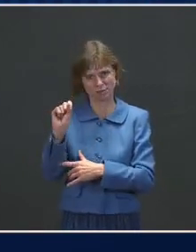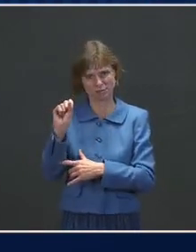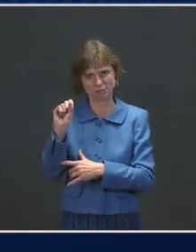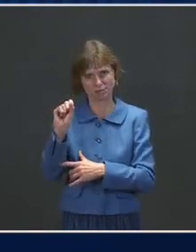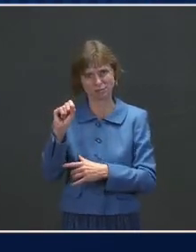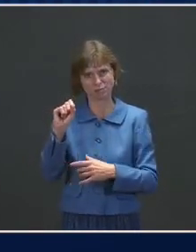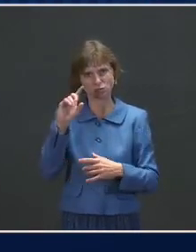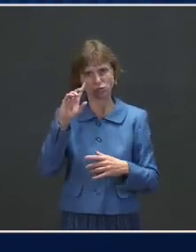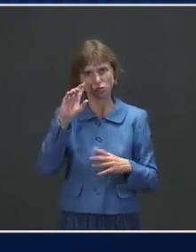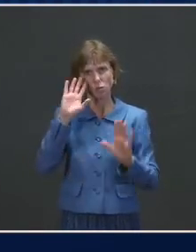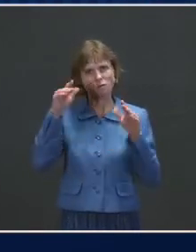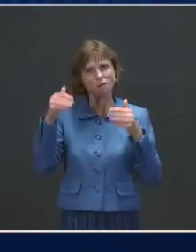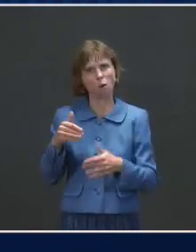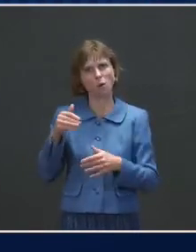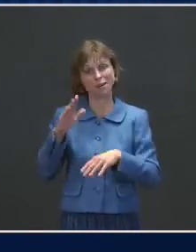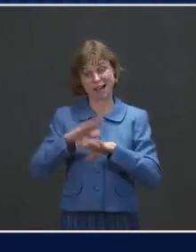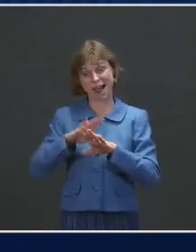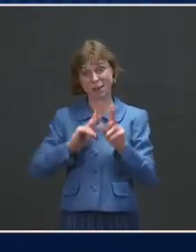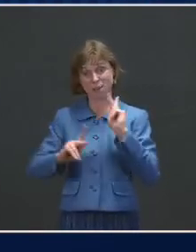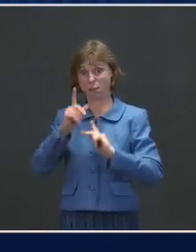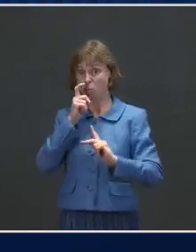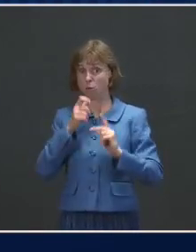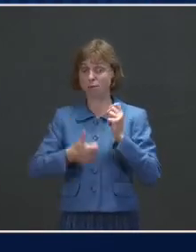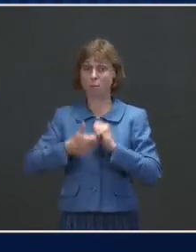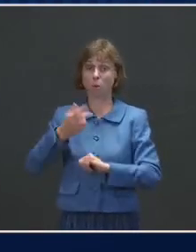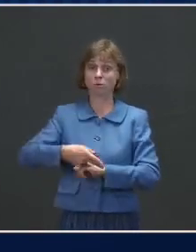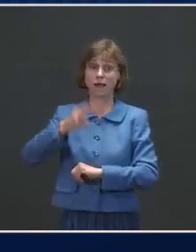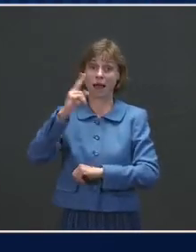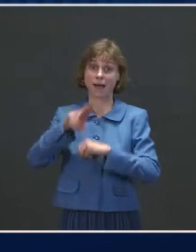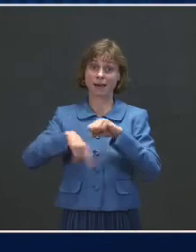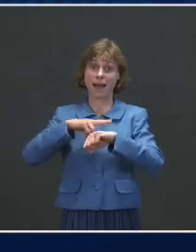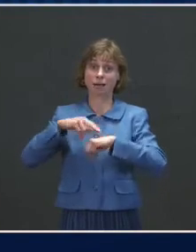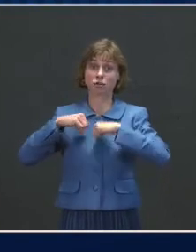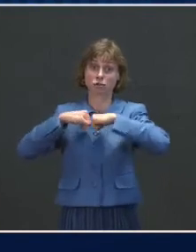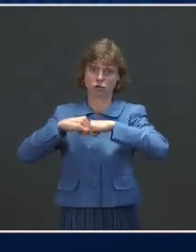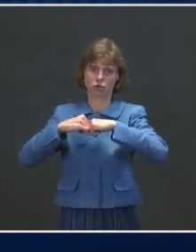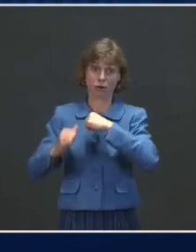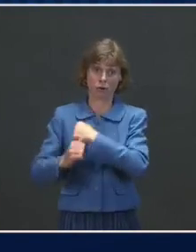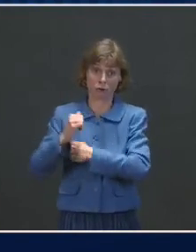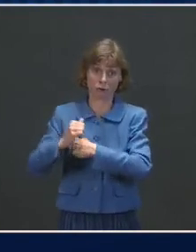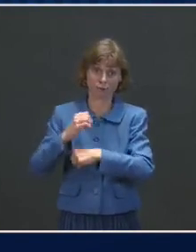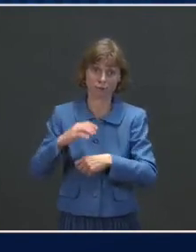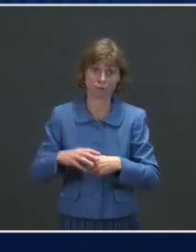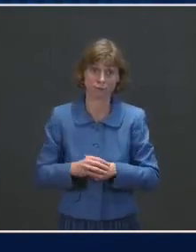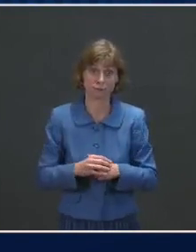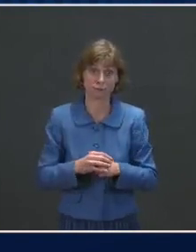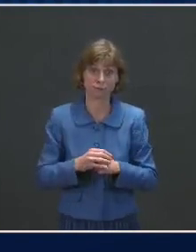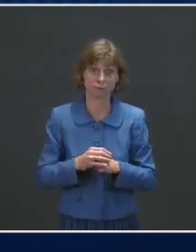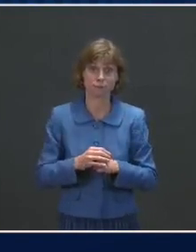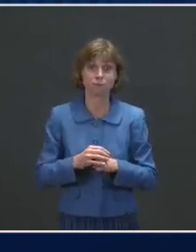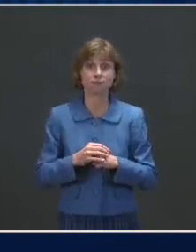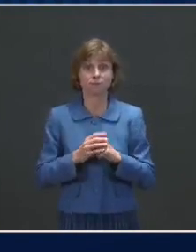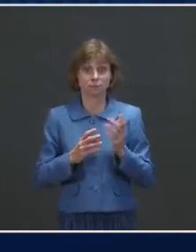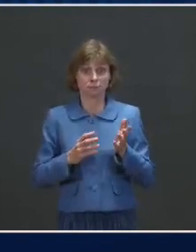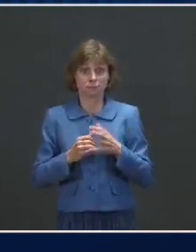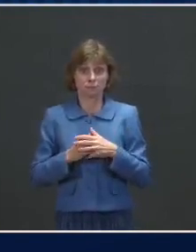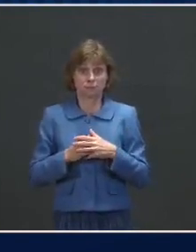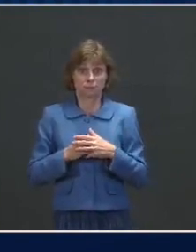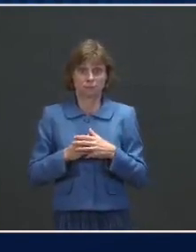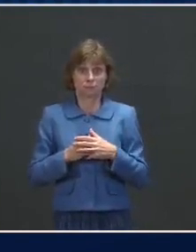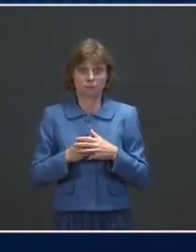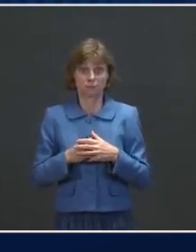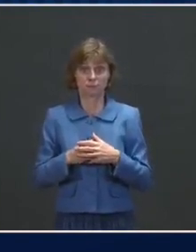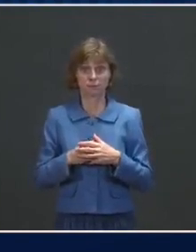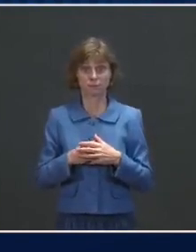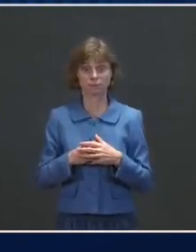on the individuals who pose the greatest national security threat is also something he's long supported. Go ahead, Caitlin. Sorry.